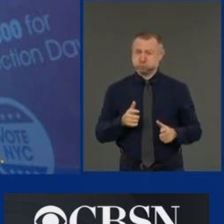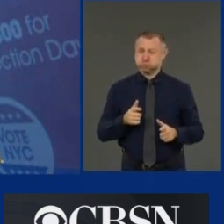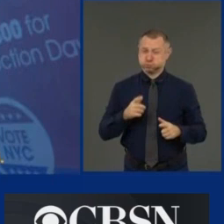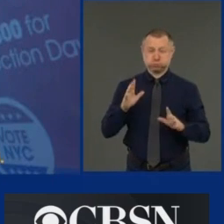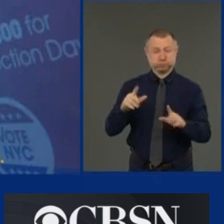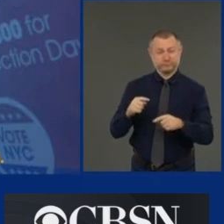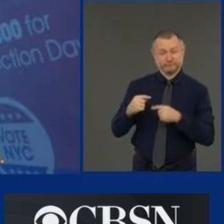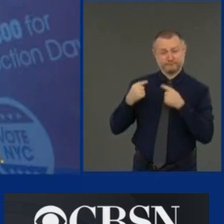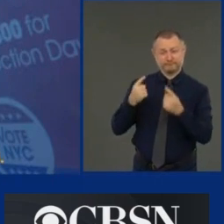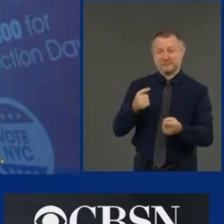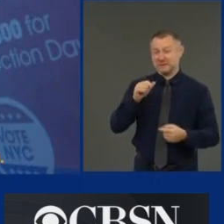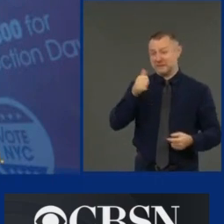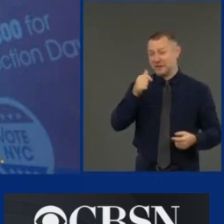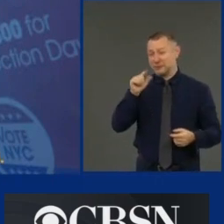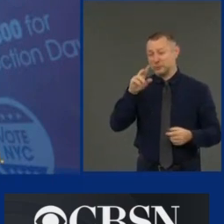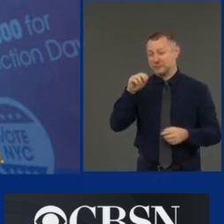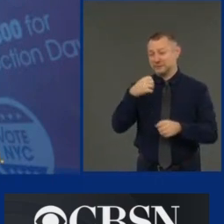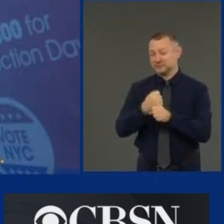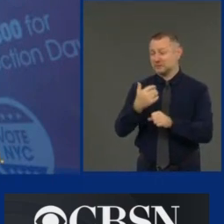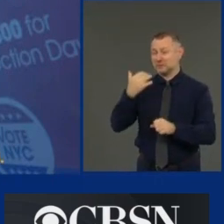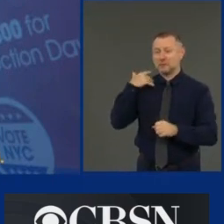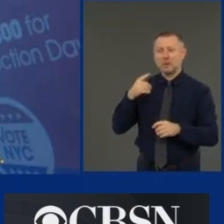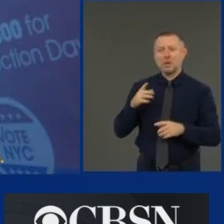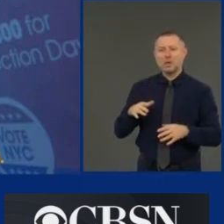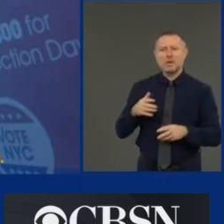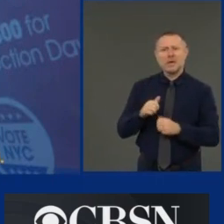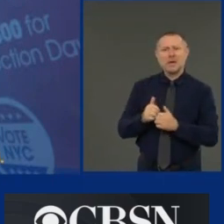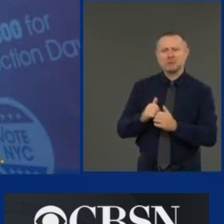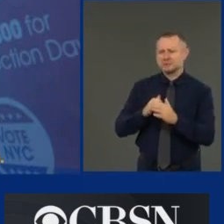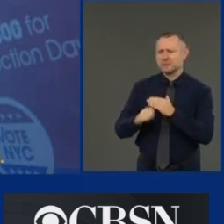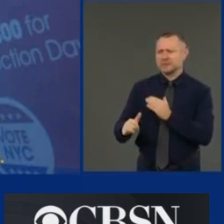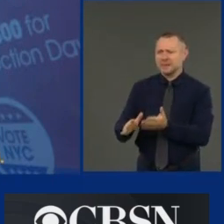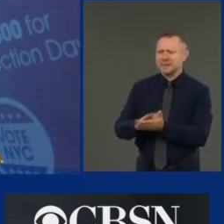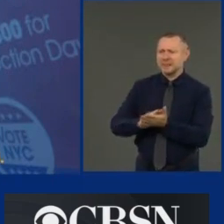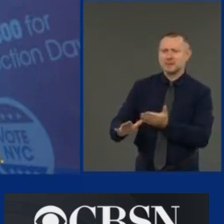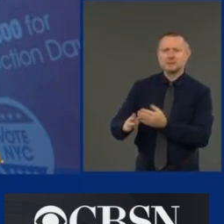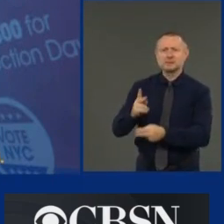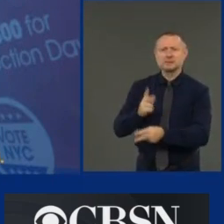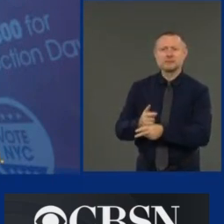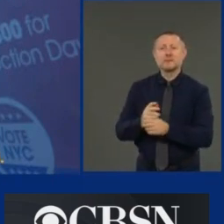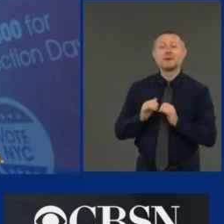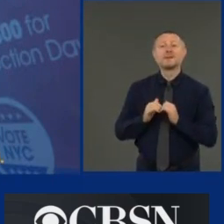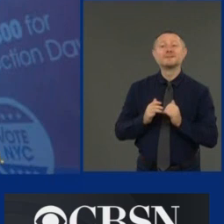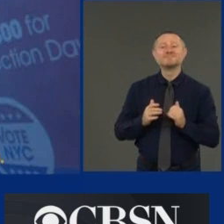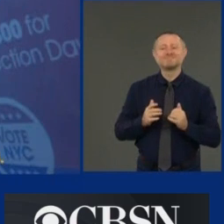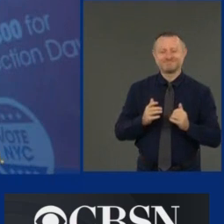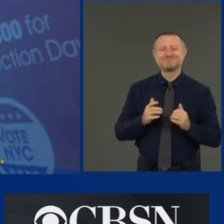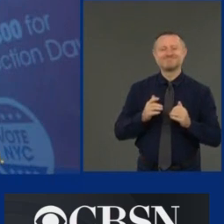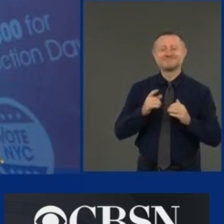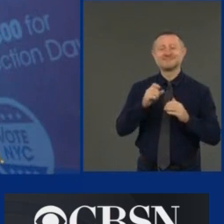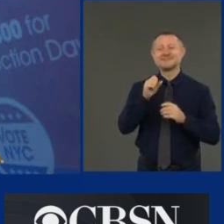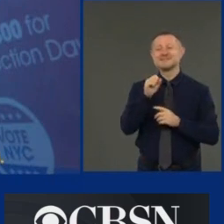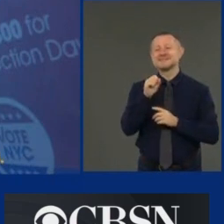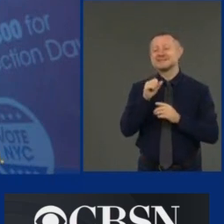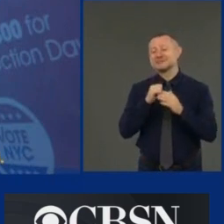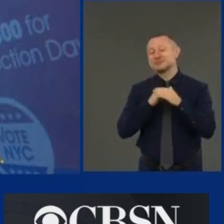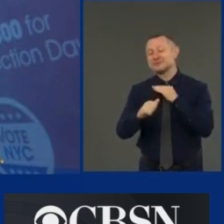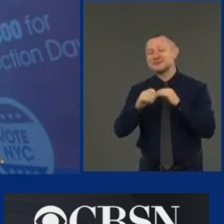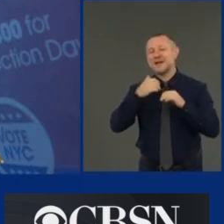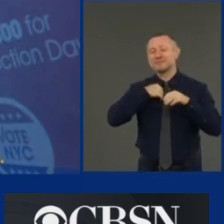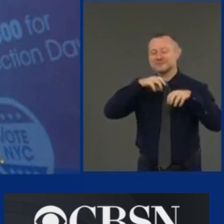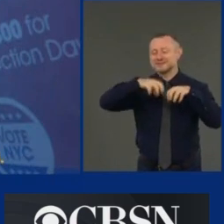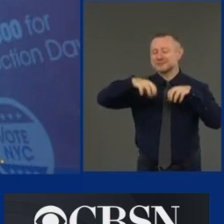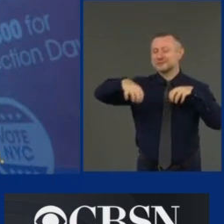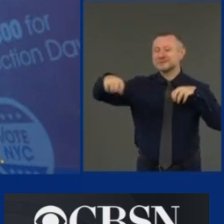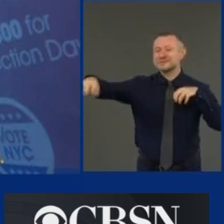get trains clean, right? And train stations clean and subway stations clean. Clean of refuse, clean